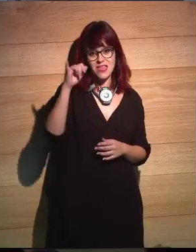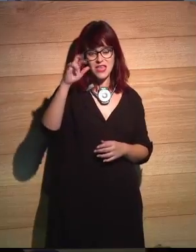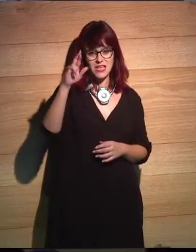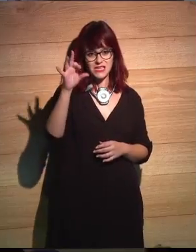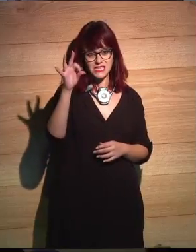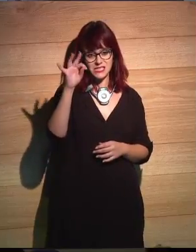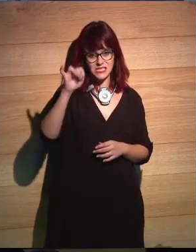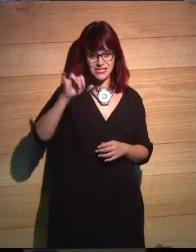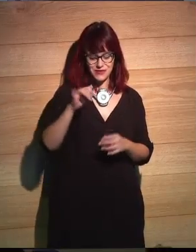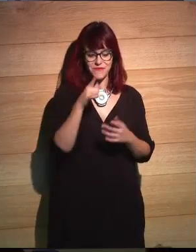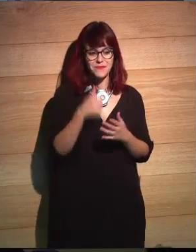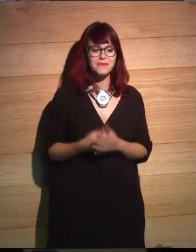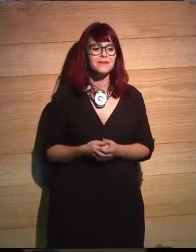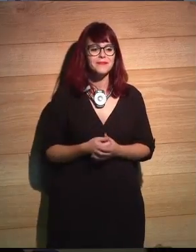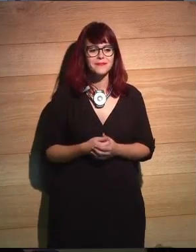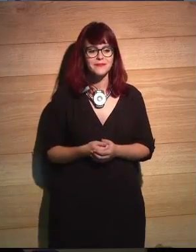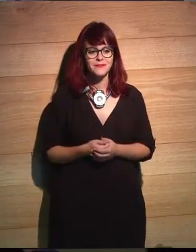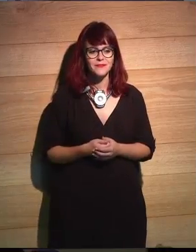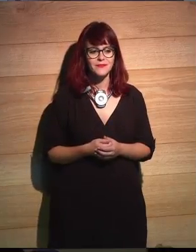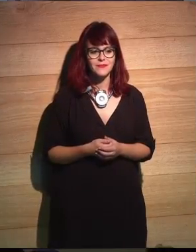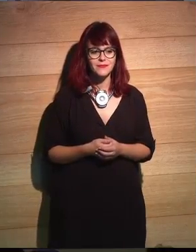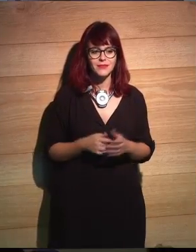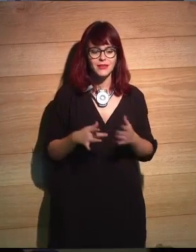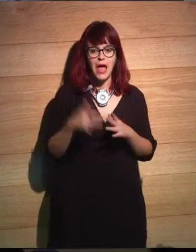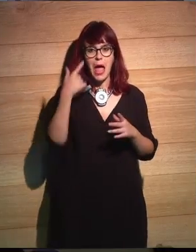aparte de... Kirsty,